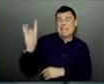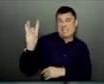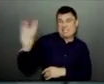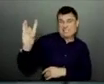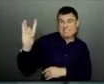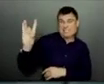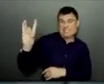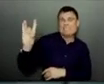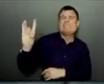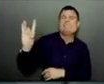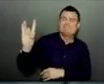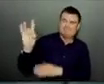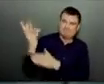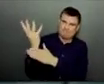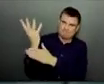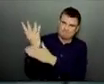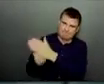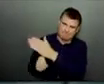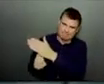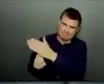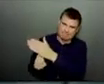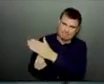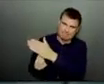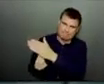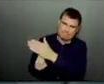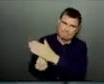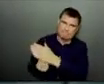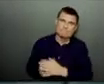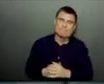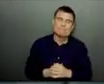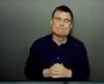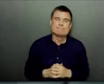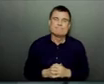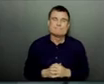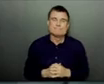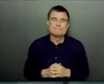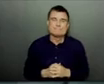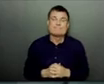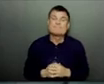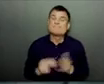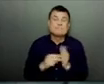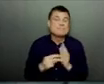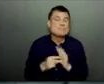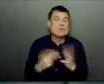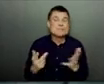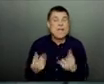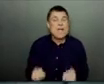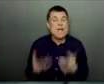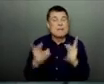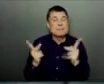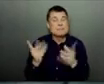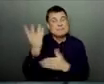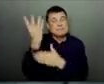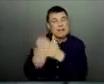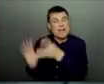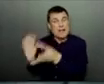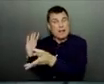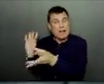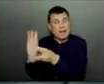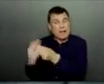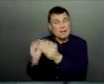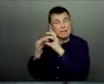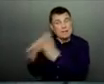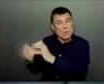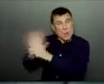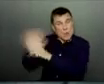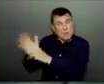in the Fraser Health and the Northern Health region, bringing the total number of people who have died in 2020 from COVID